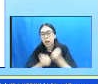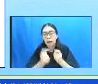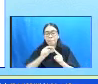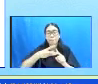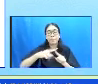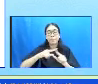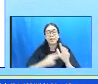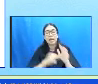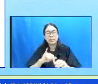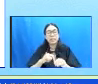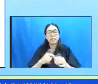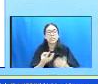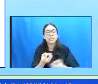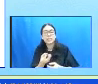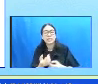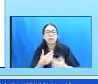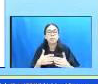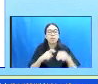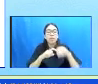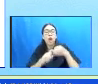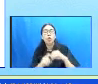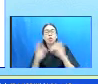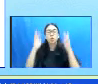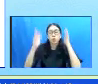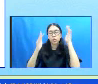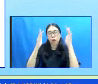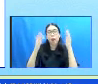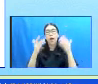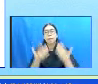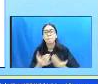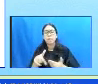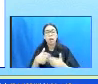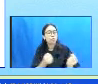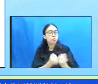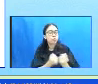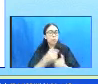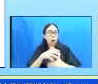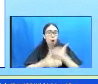crops in a more sustainable way, preferably within the existing plantations.